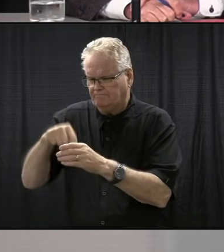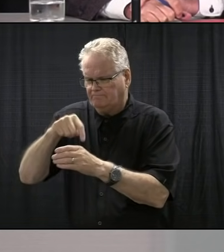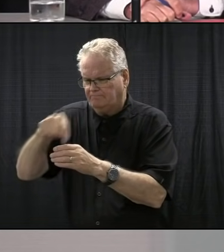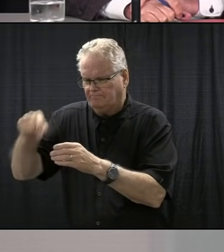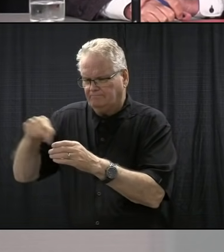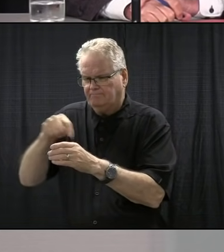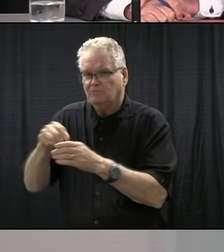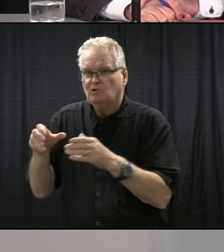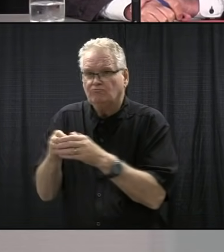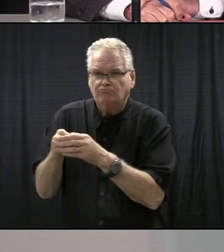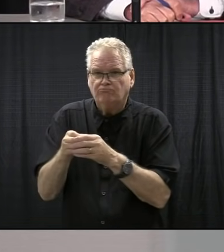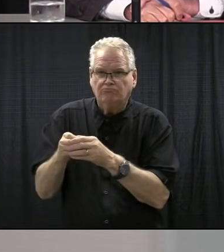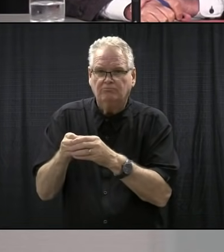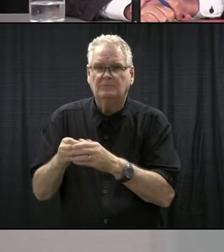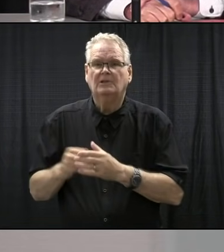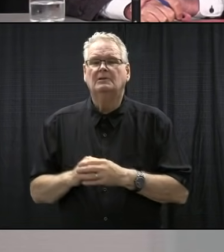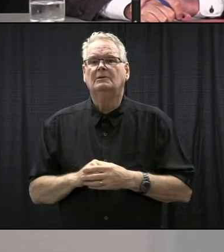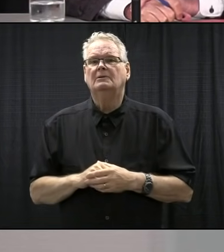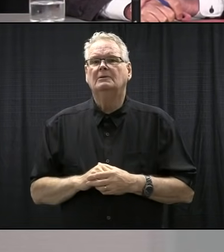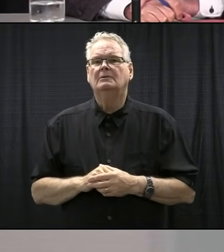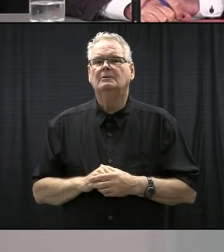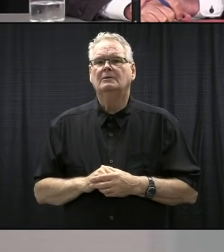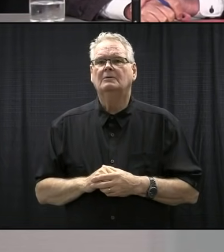and it's